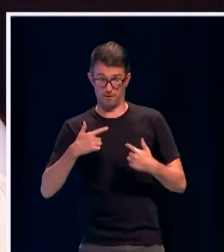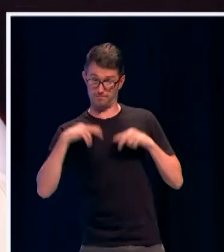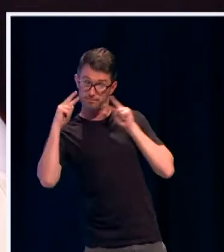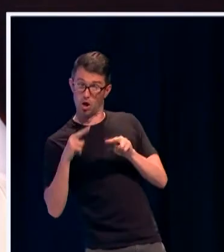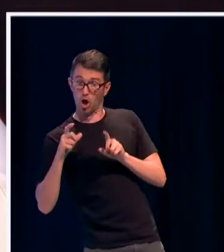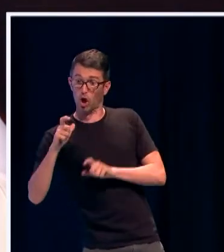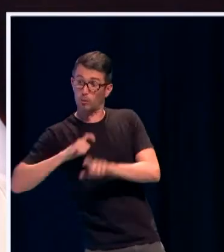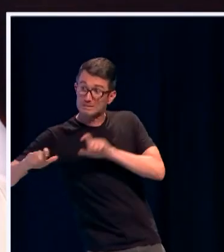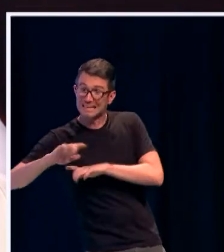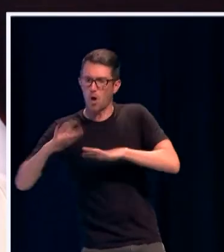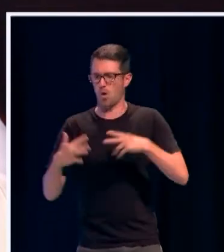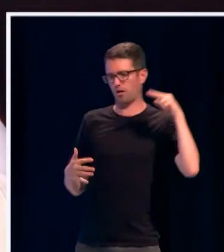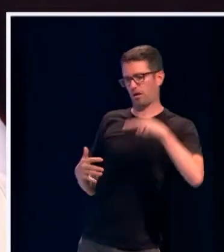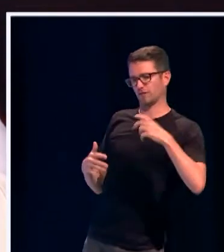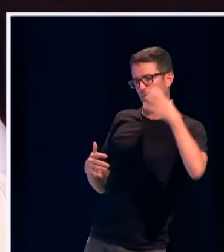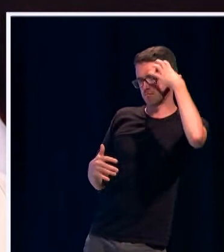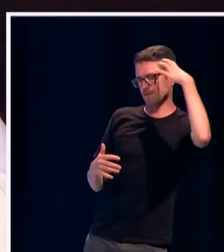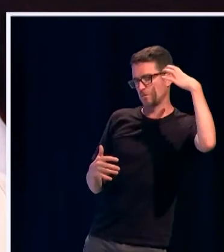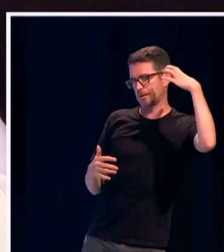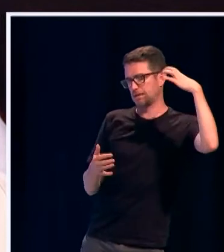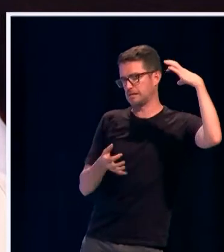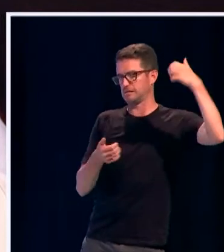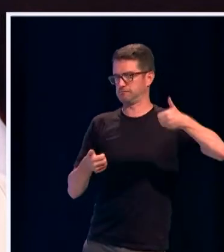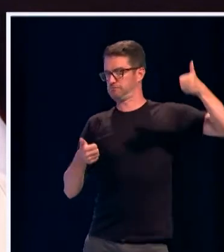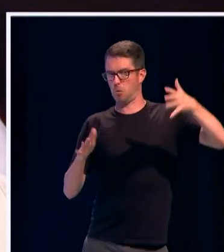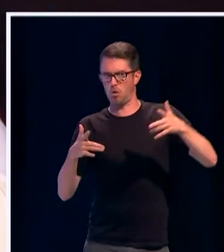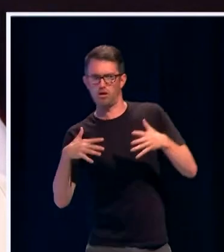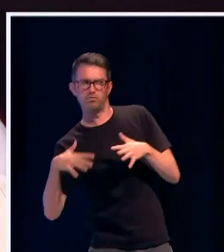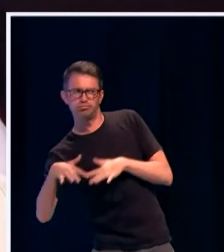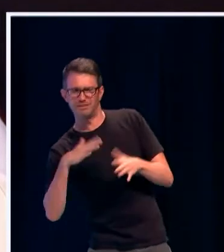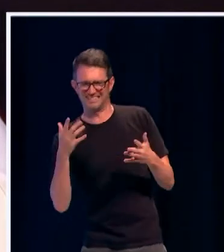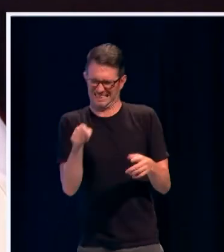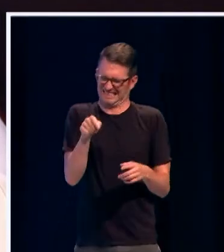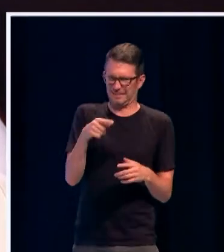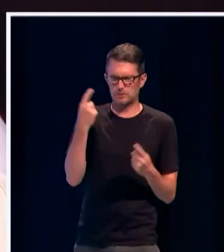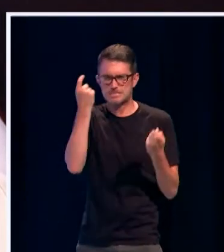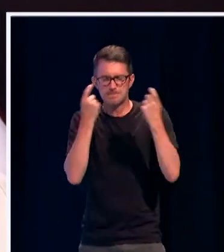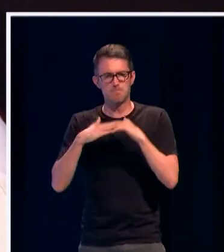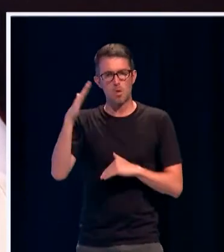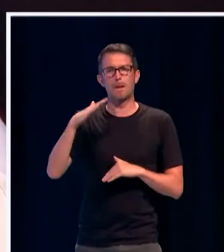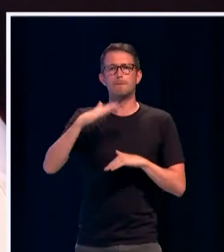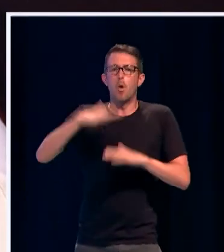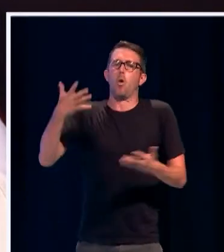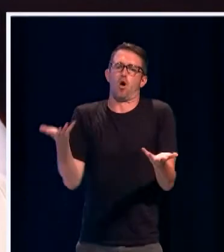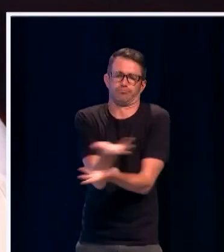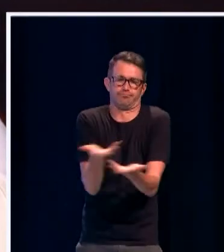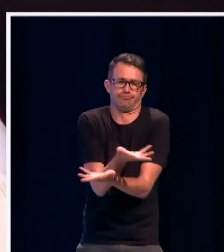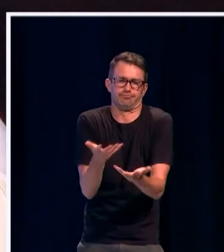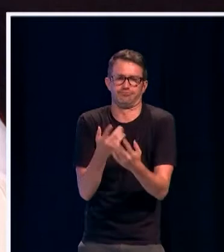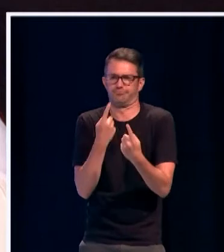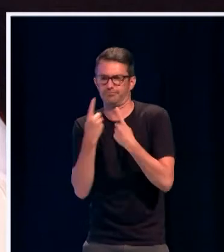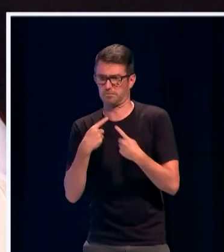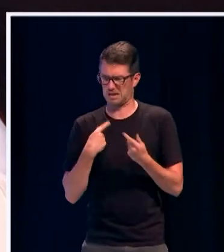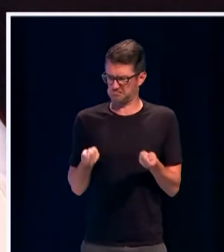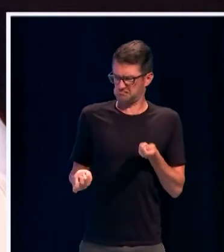ground, rather than being a representative or being in executive positions of the DPOs working at the national